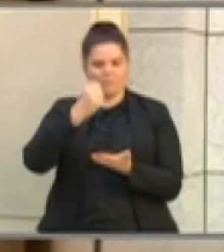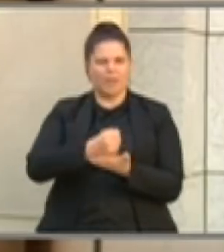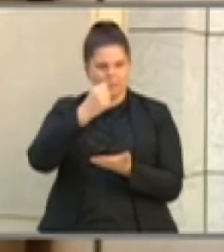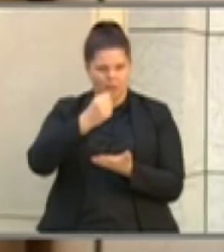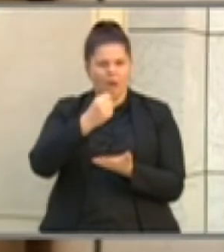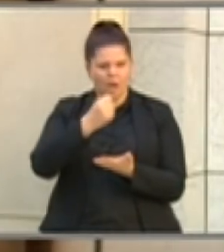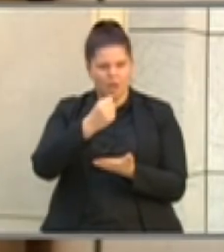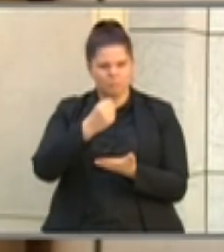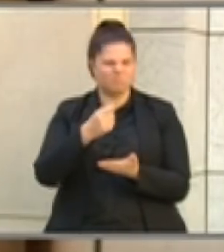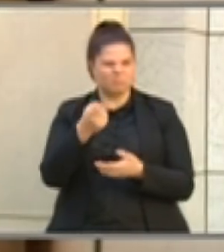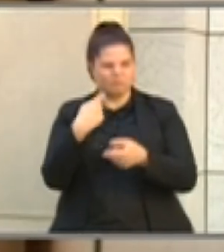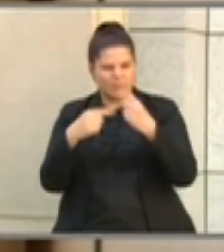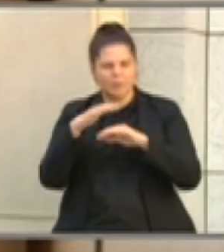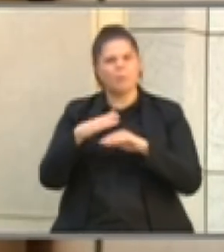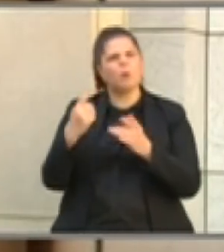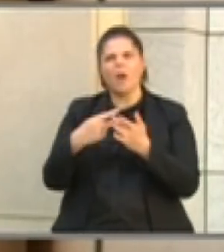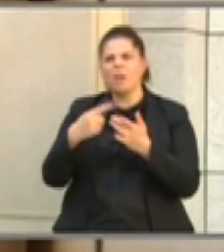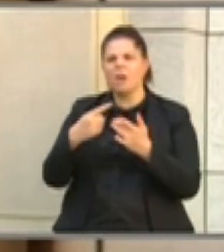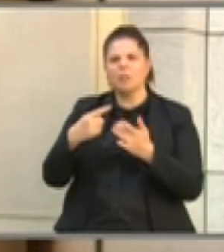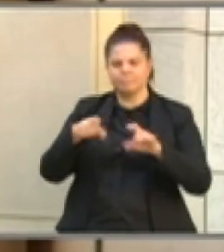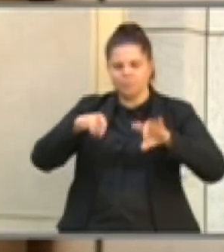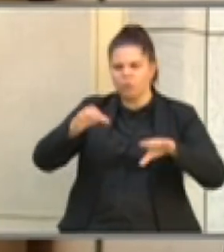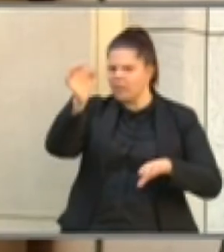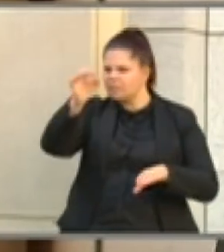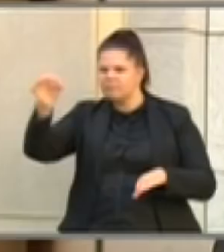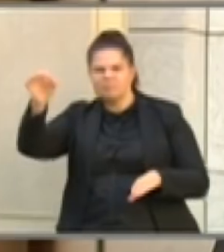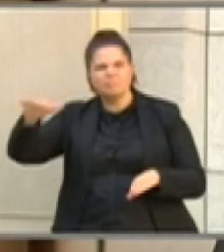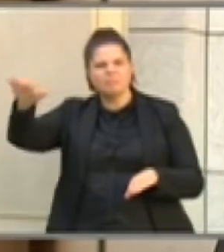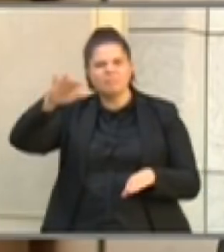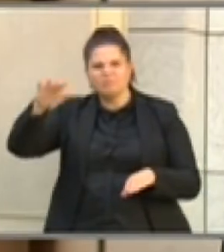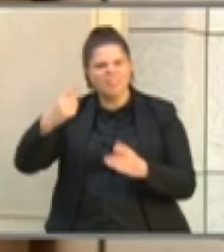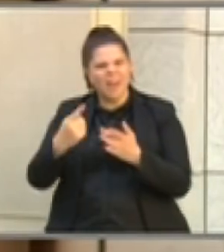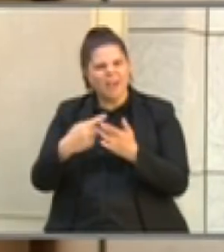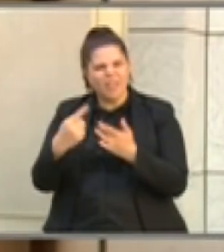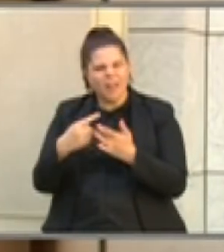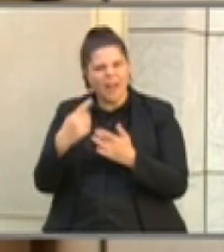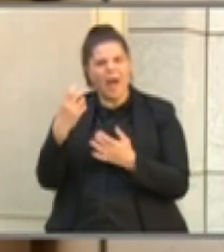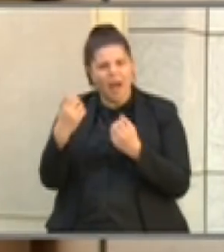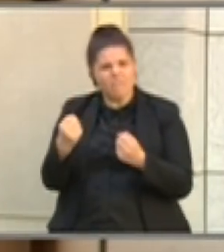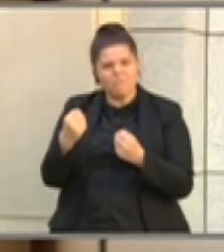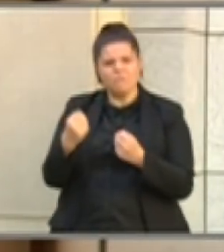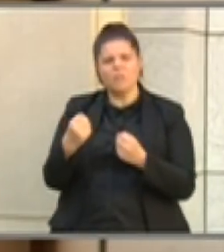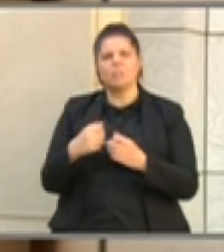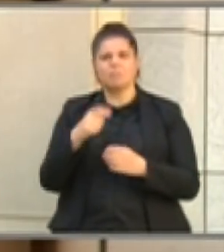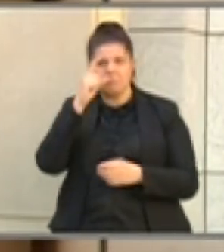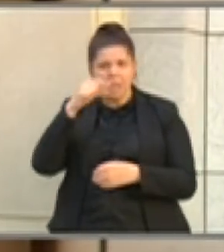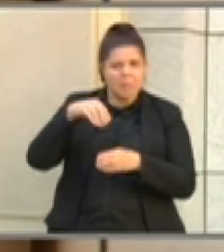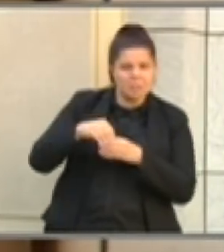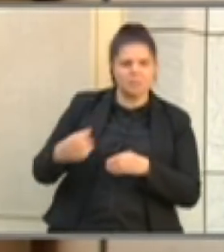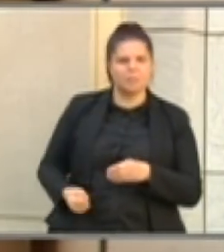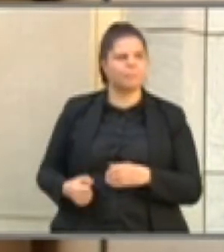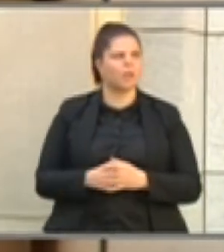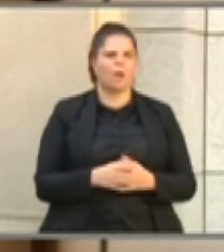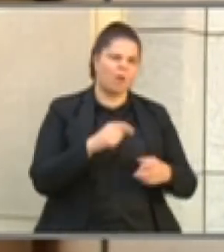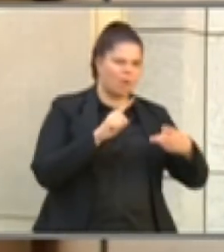temporary work visas, people from the Pacific and those types of programs? Short answer, no, on the second issue. Some matters are